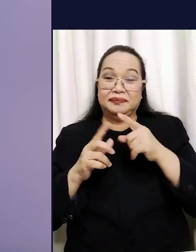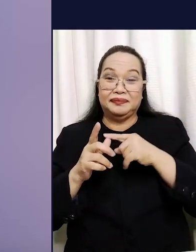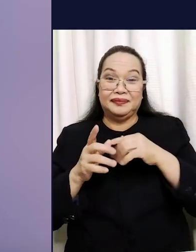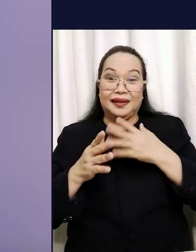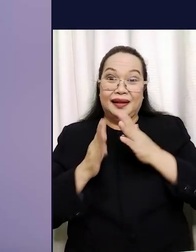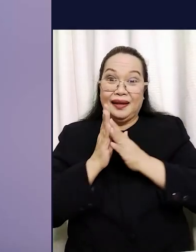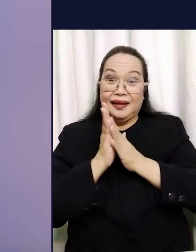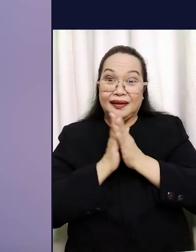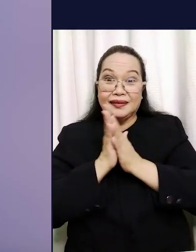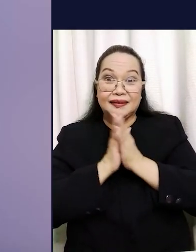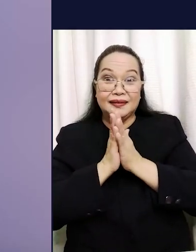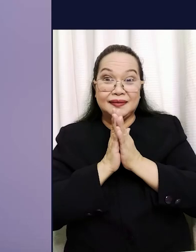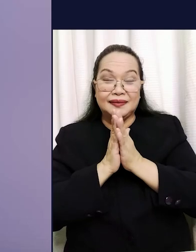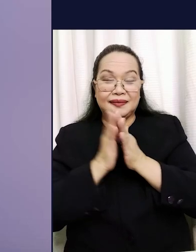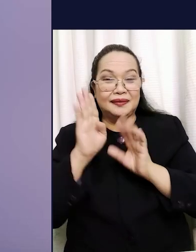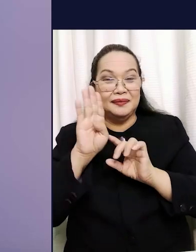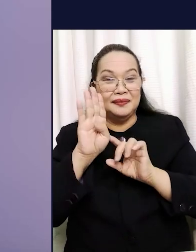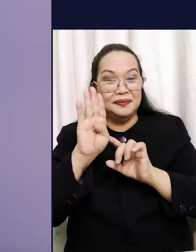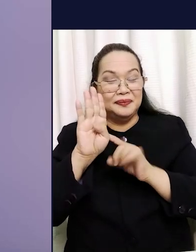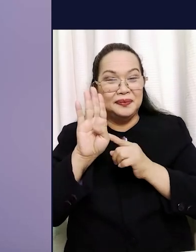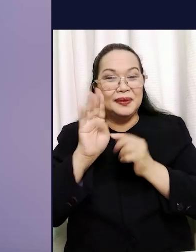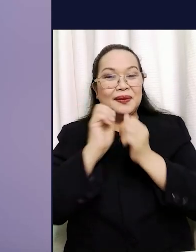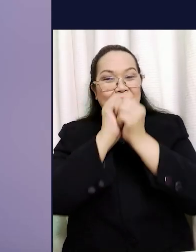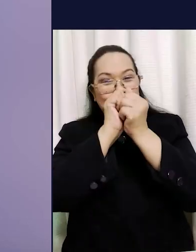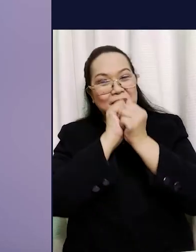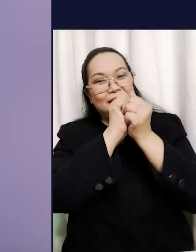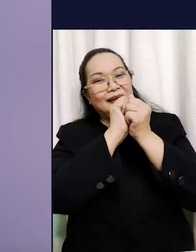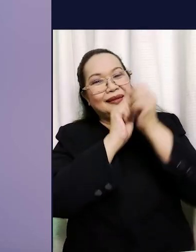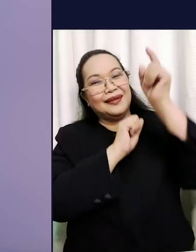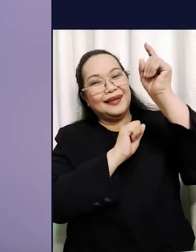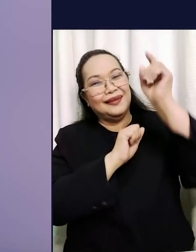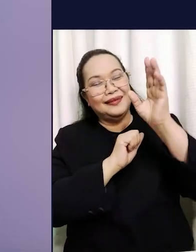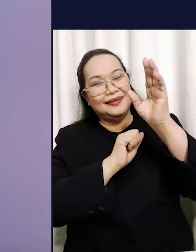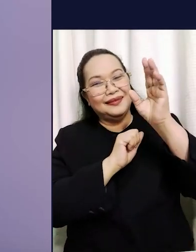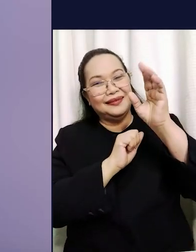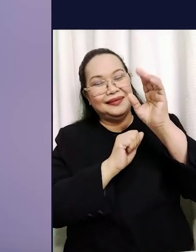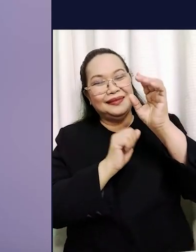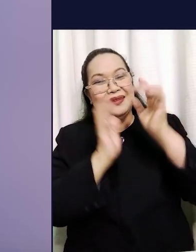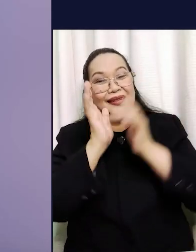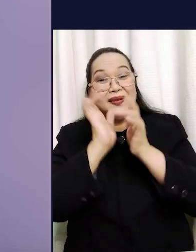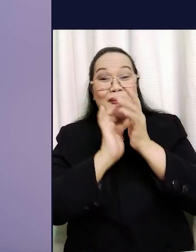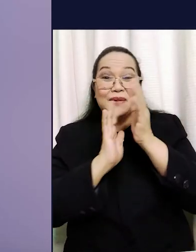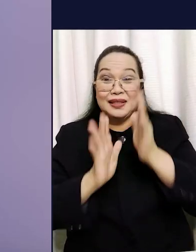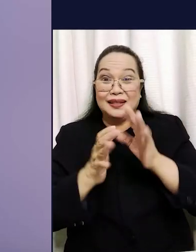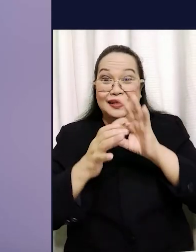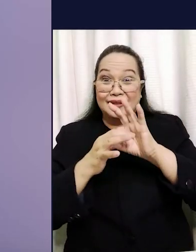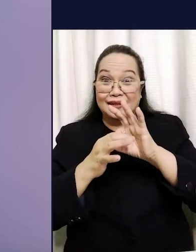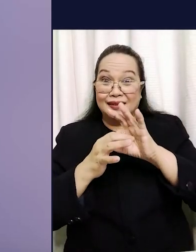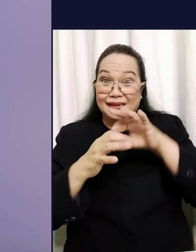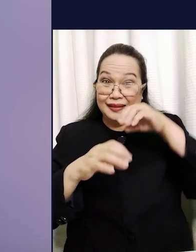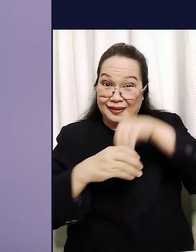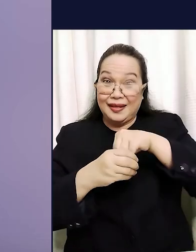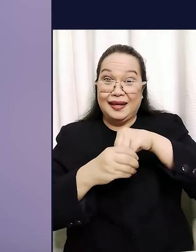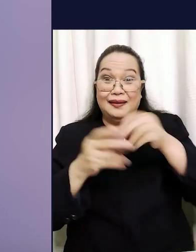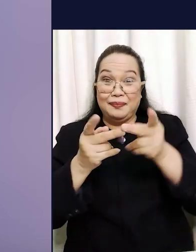gave up childish ways. The implication is this.